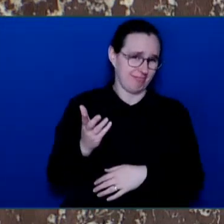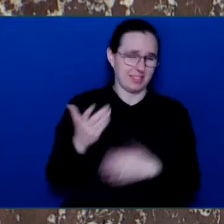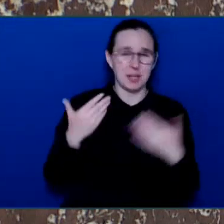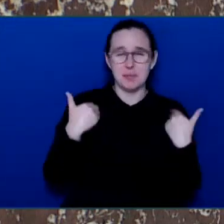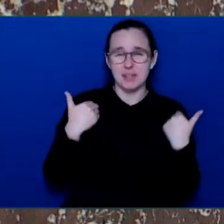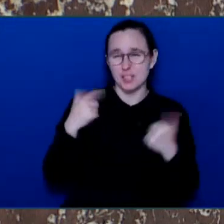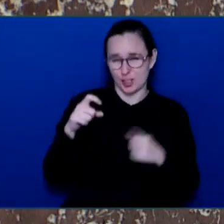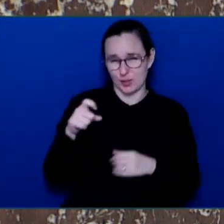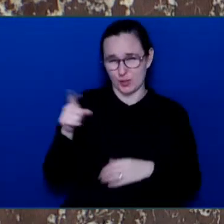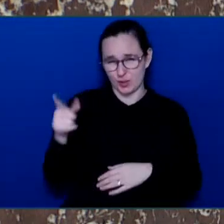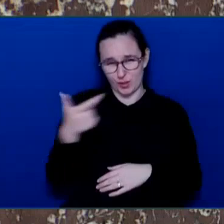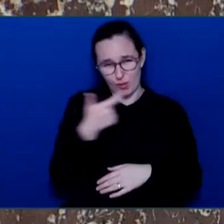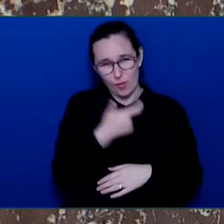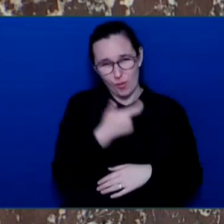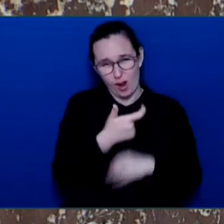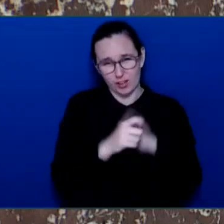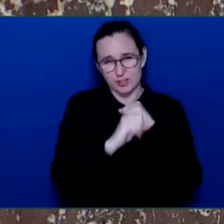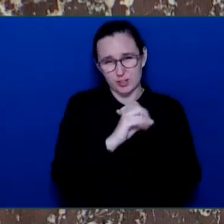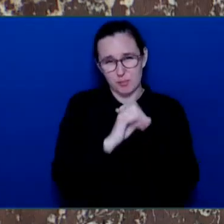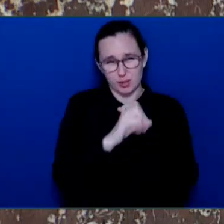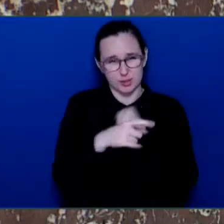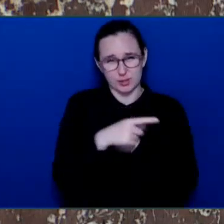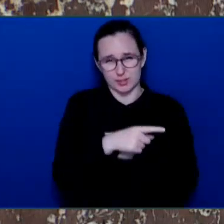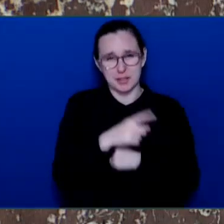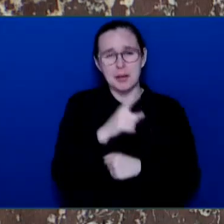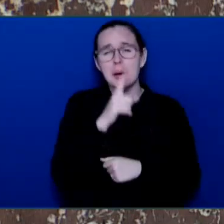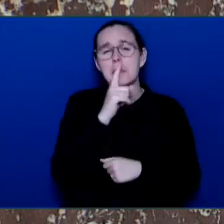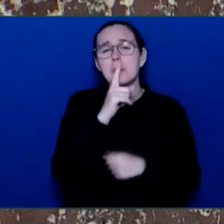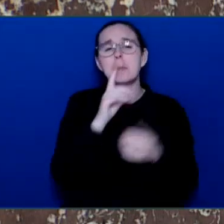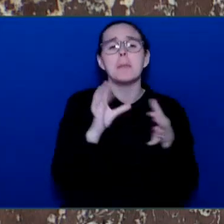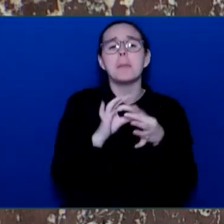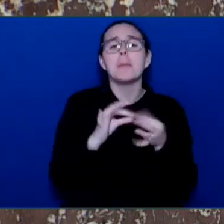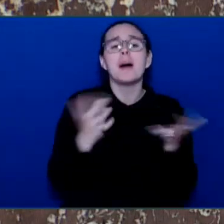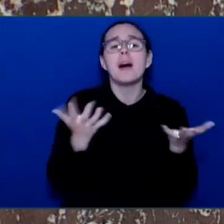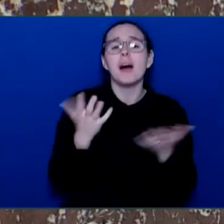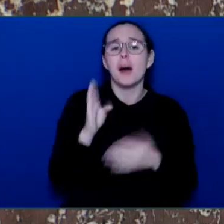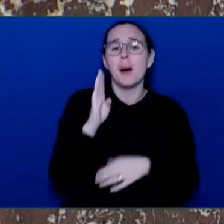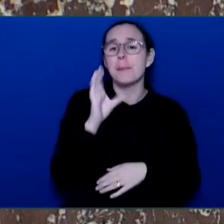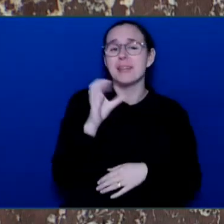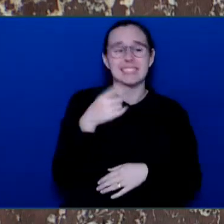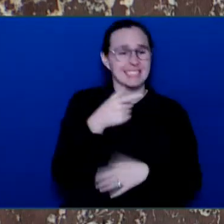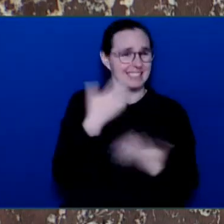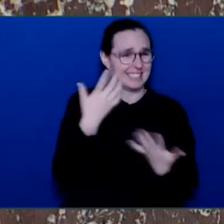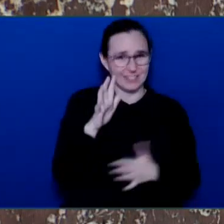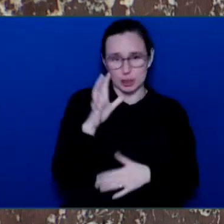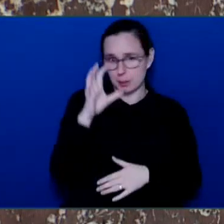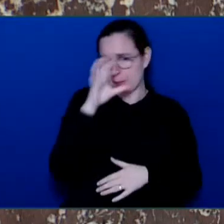climate target that it has set for itself over the last 2 years.